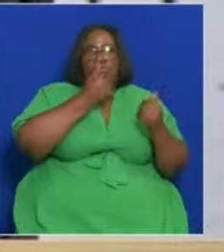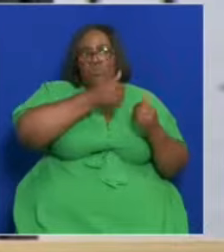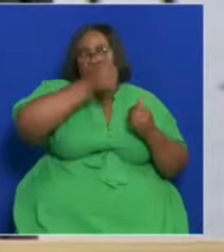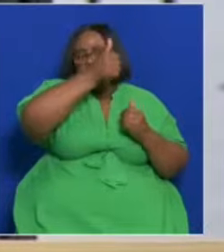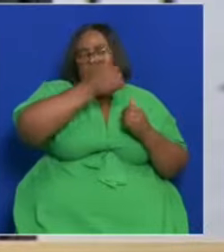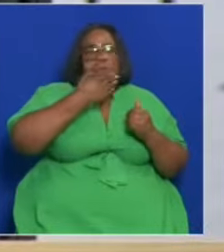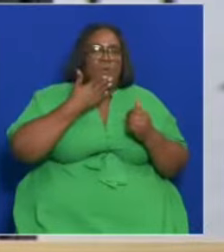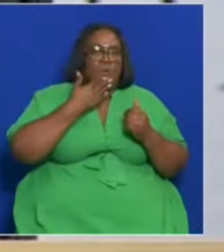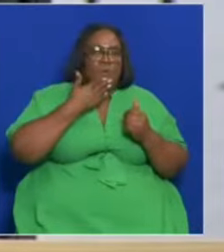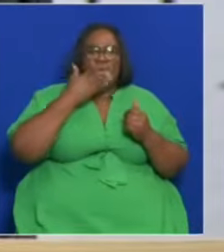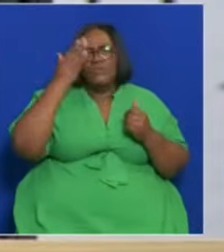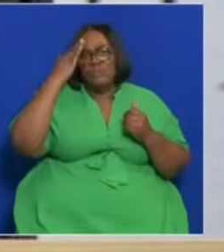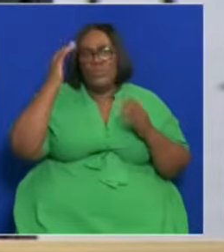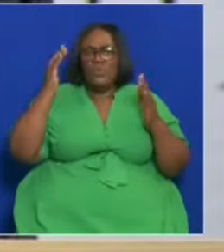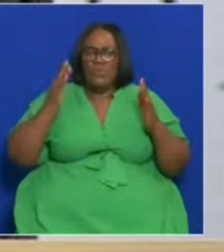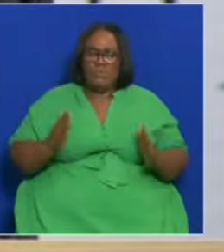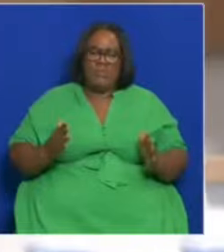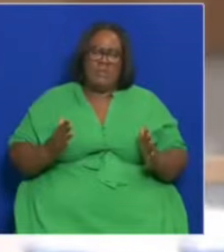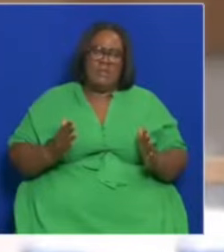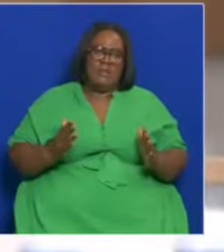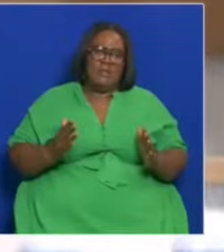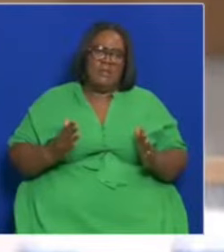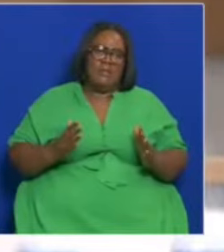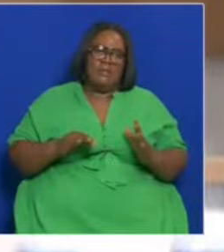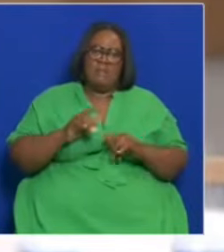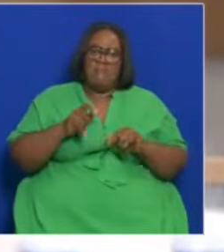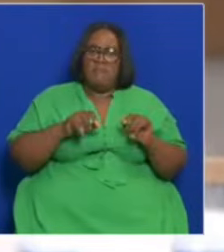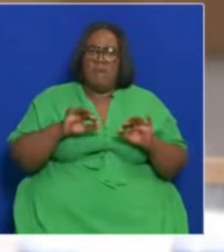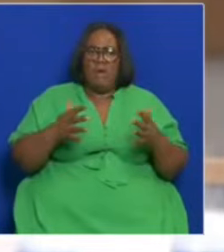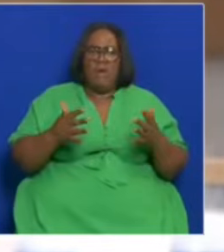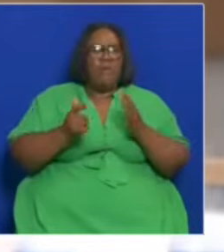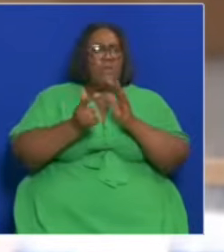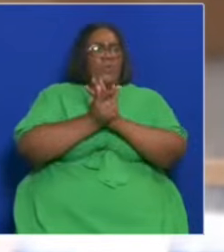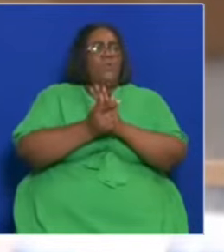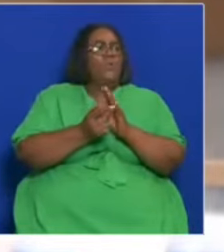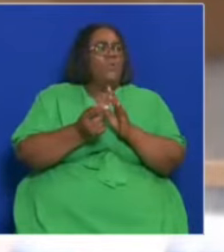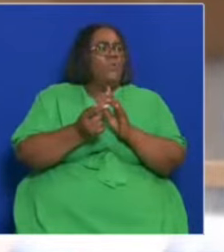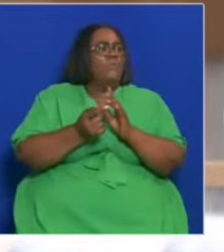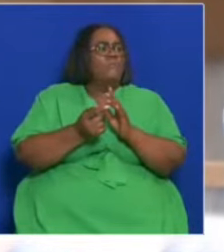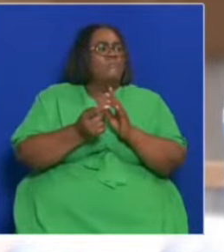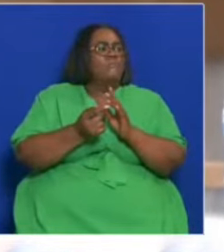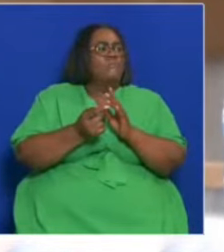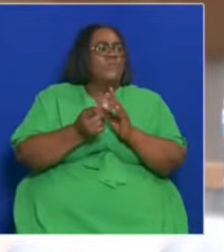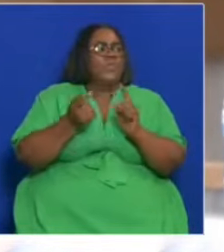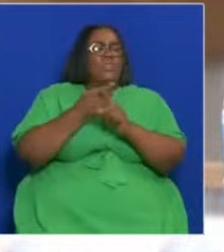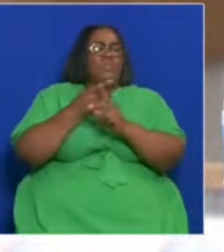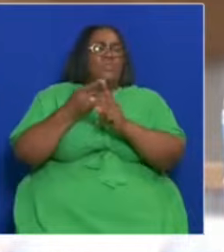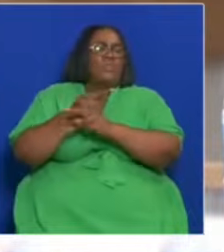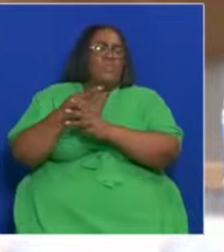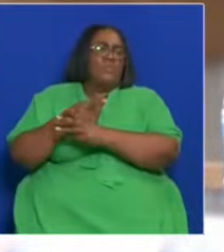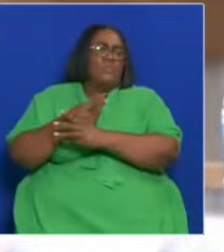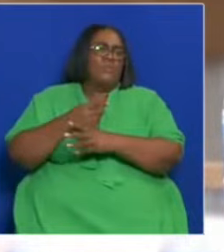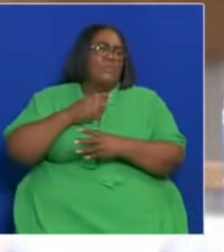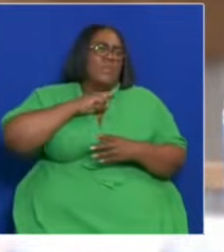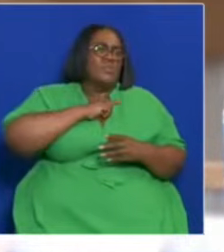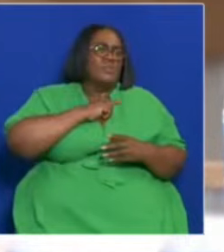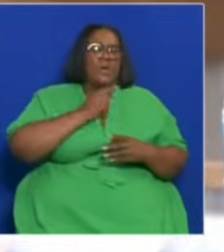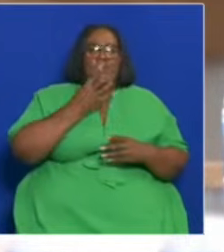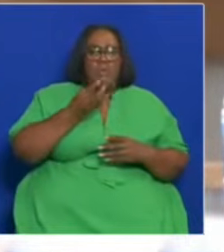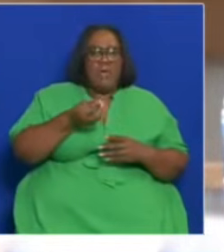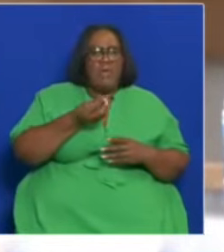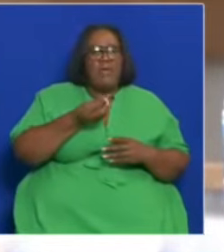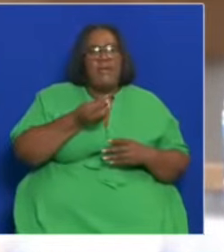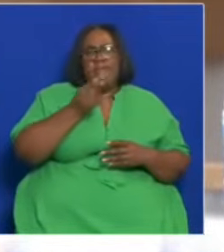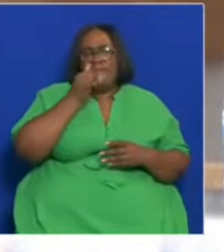they will flight laws, which is why, for example, we have criminal trials all the time. We